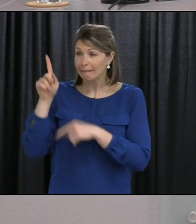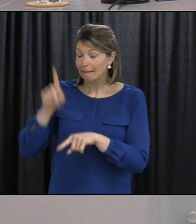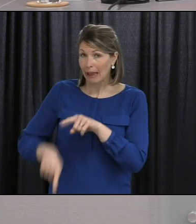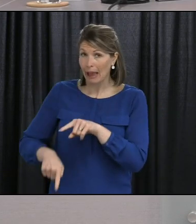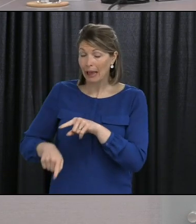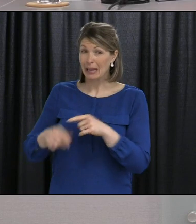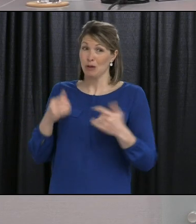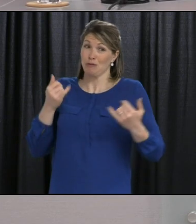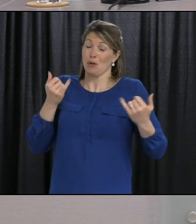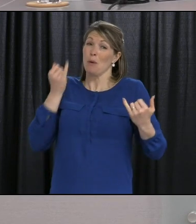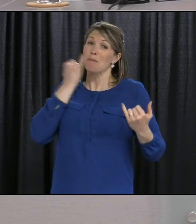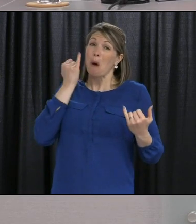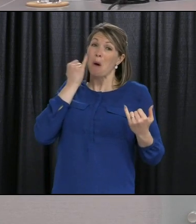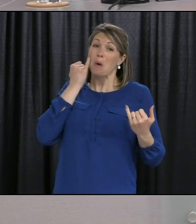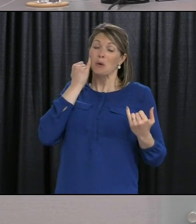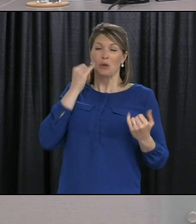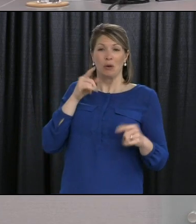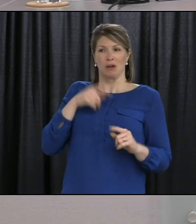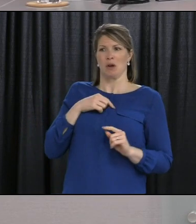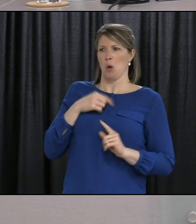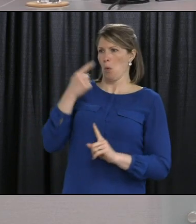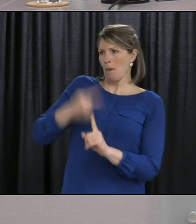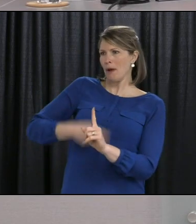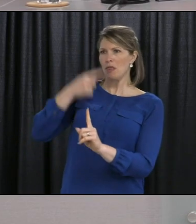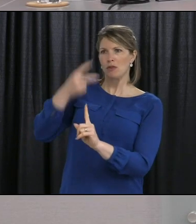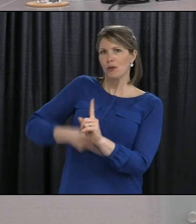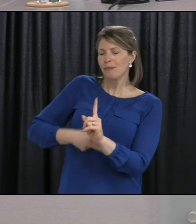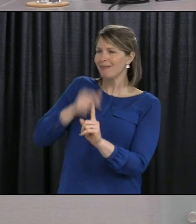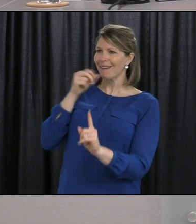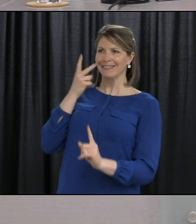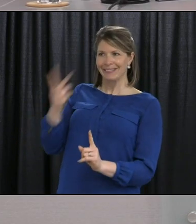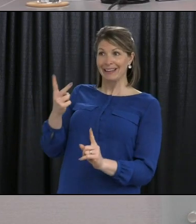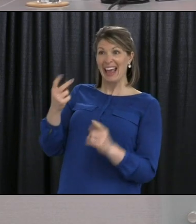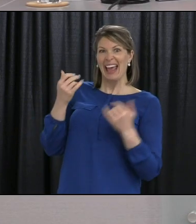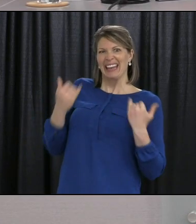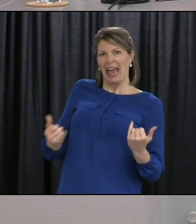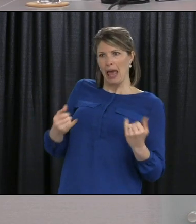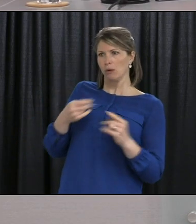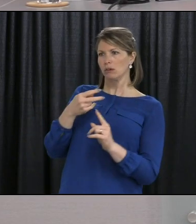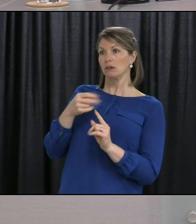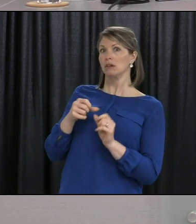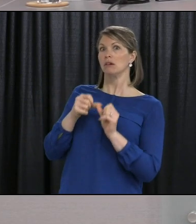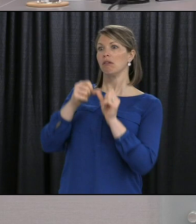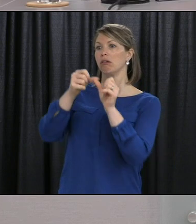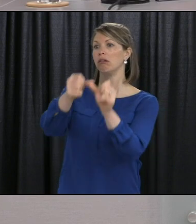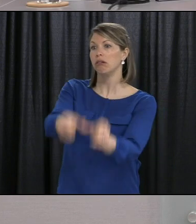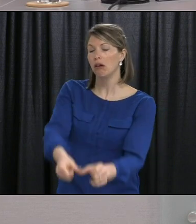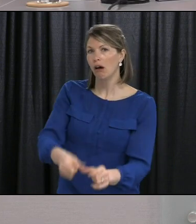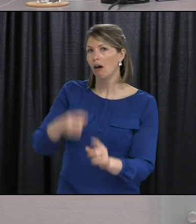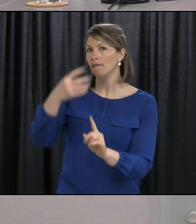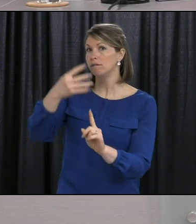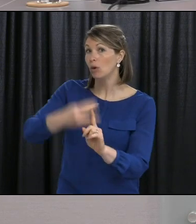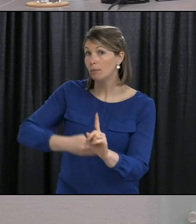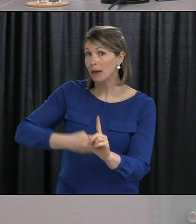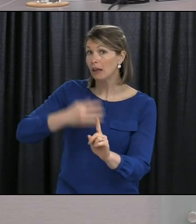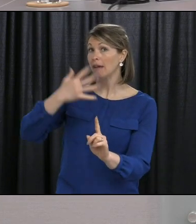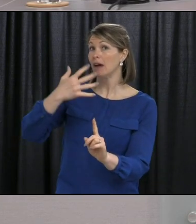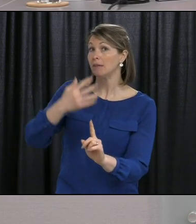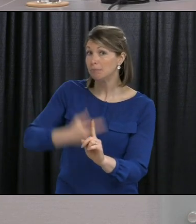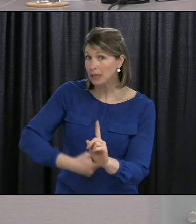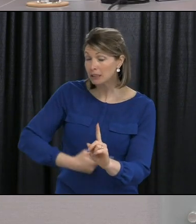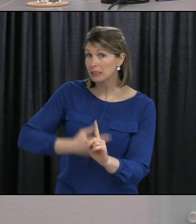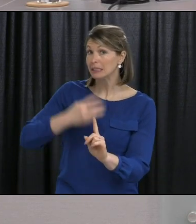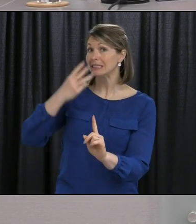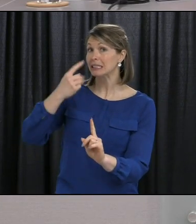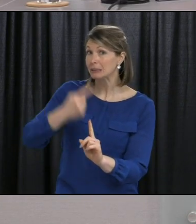could potentially face months and months of nothing still, with little light at the end of the tunnel, and quite